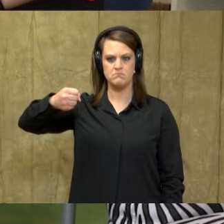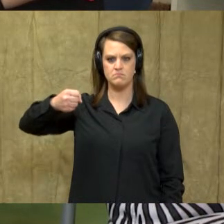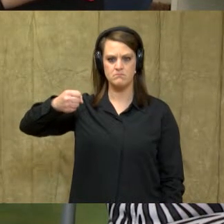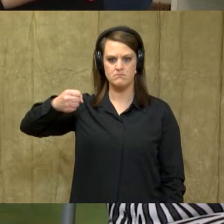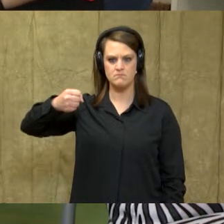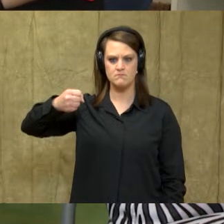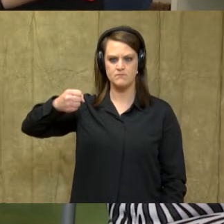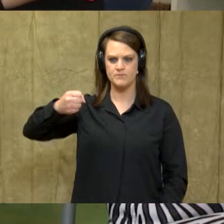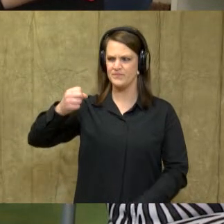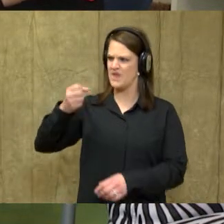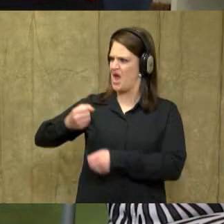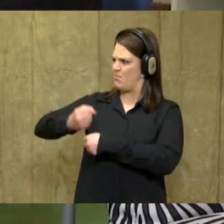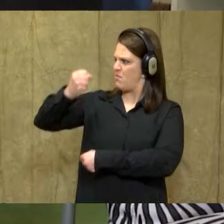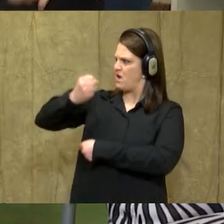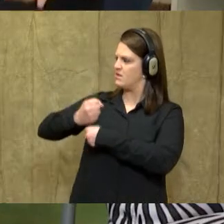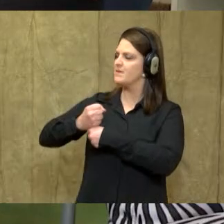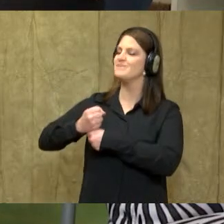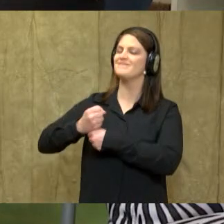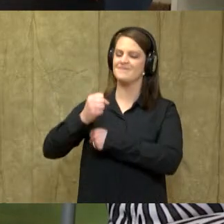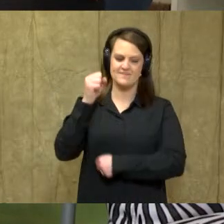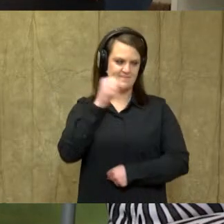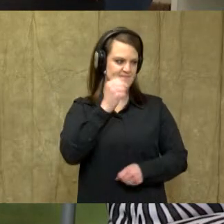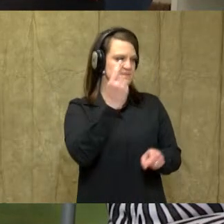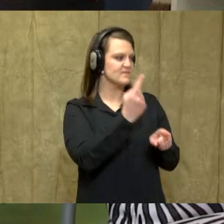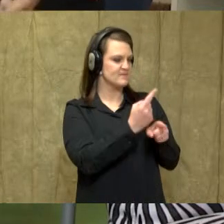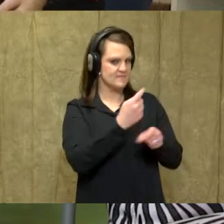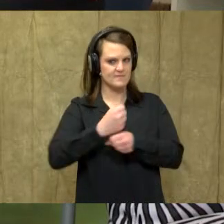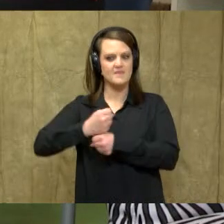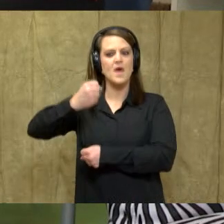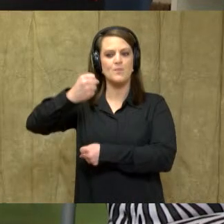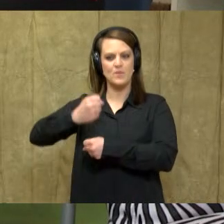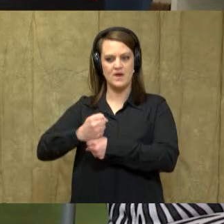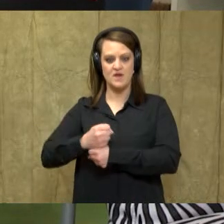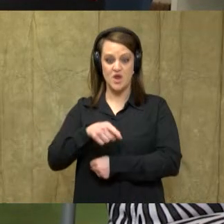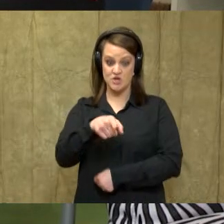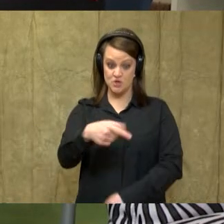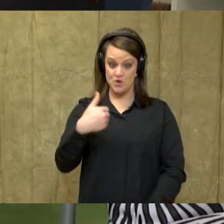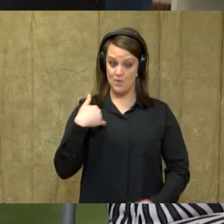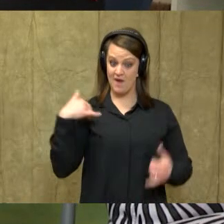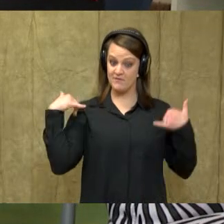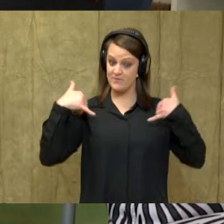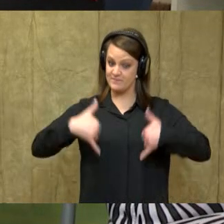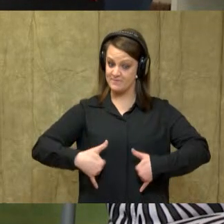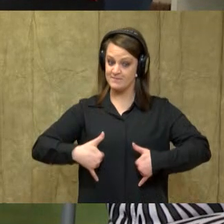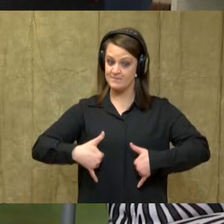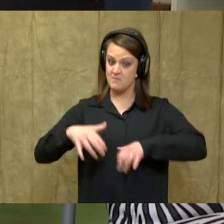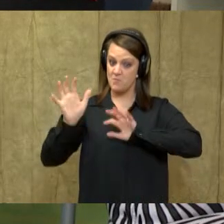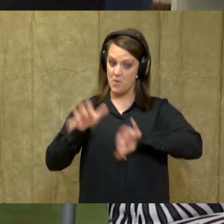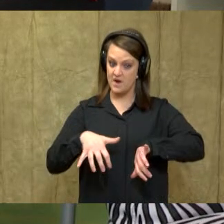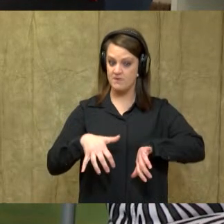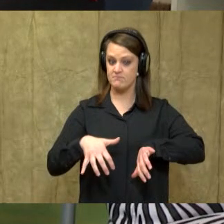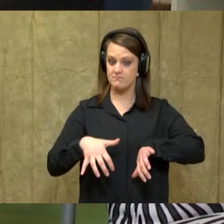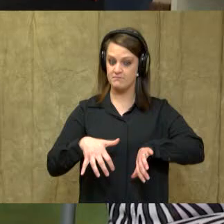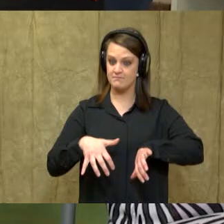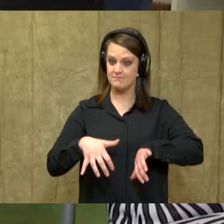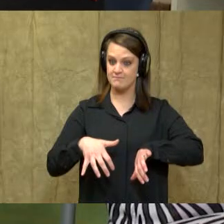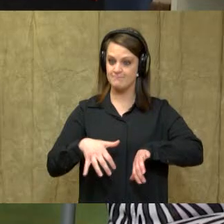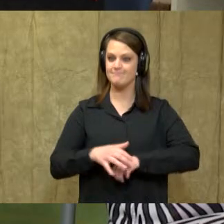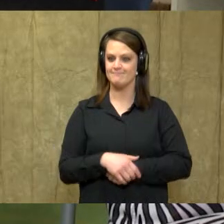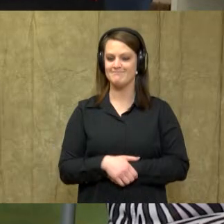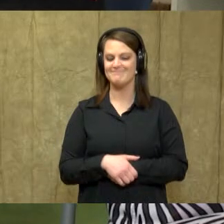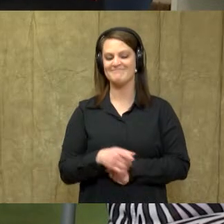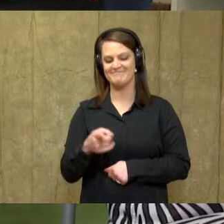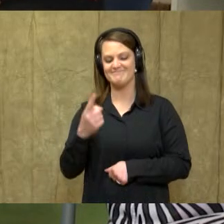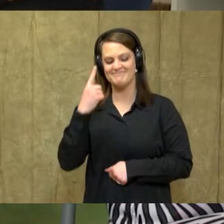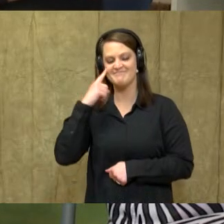Is it an umbrella? It is an umbrella. Do you have a raincoat and an umbrella for when it rains?